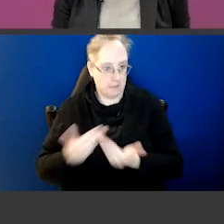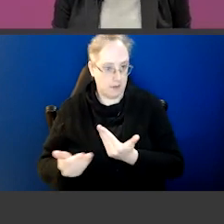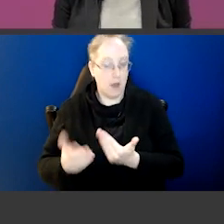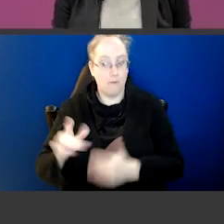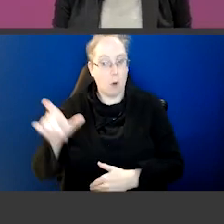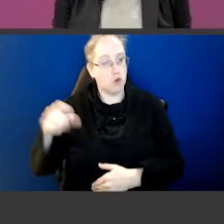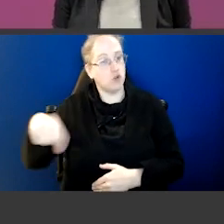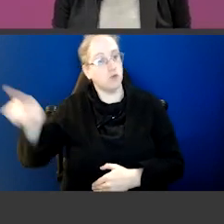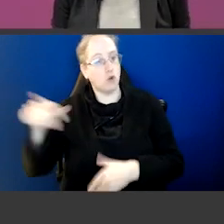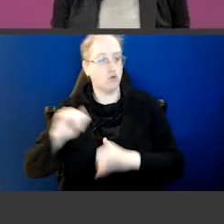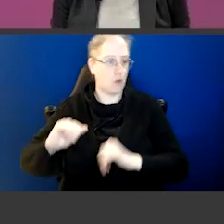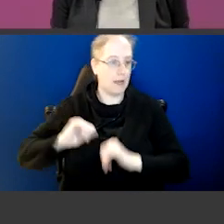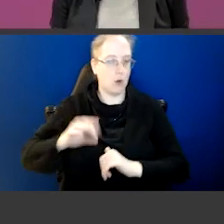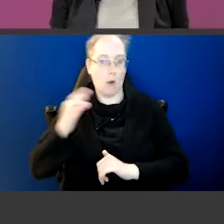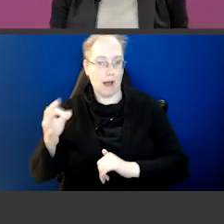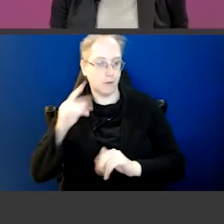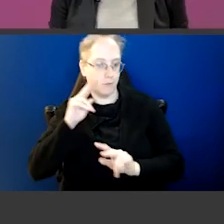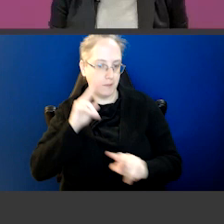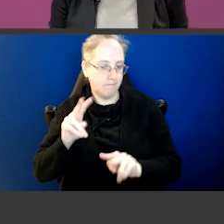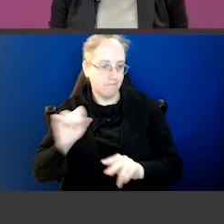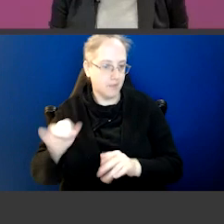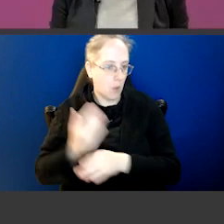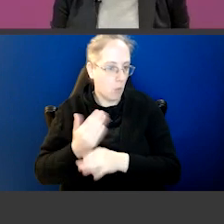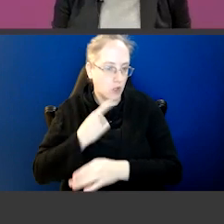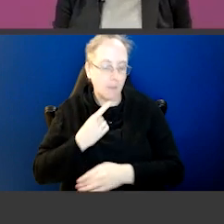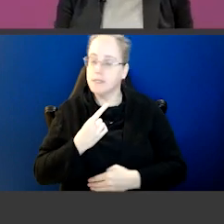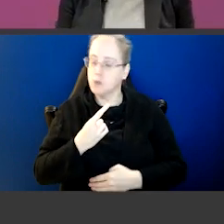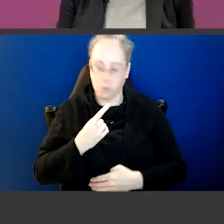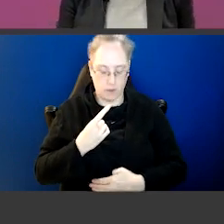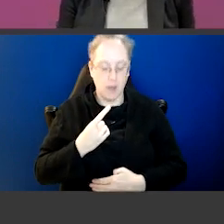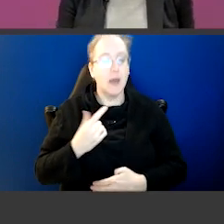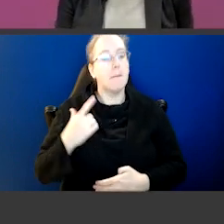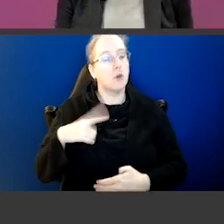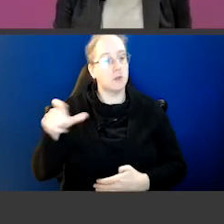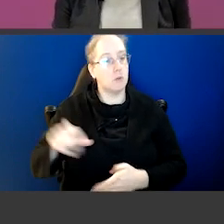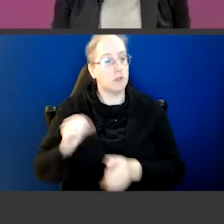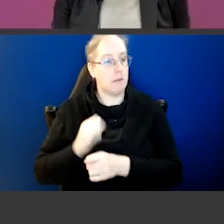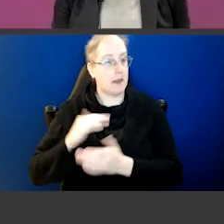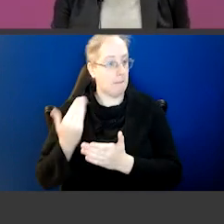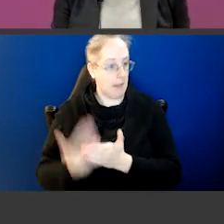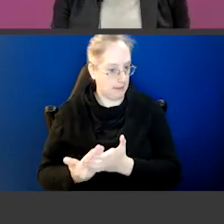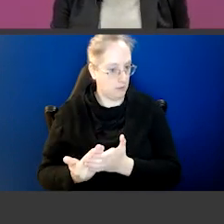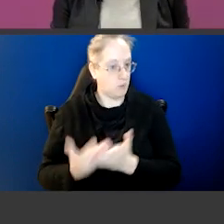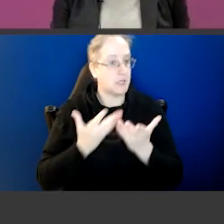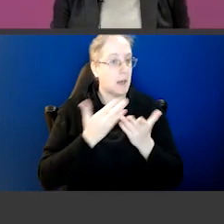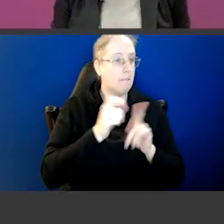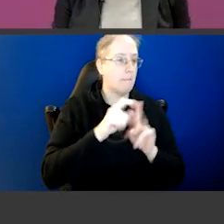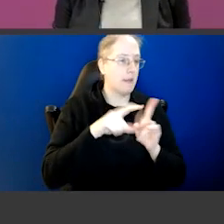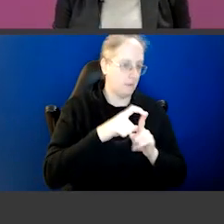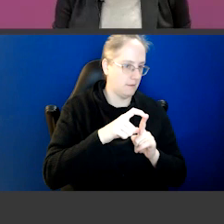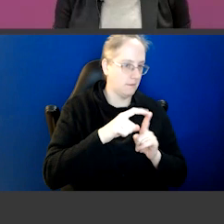training, as long as the action isn't being taken because the person made a complaint, which is a public interest disclosure.